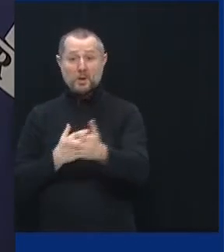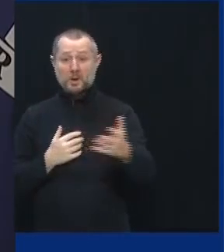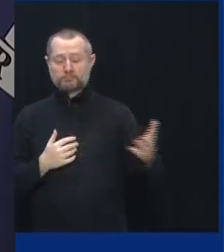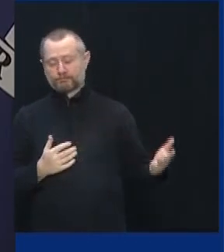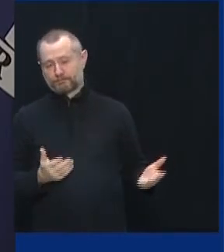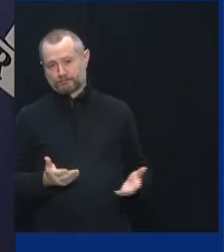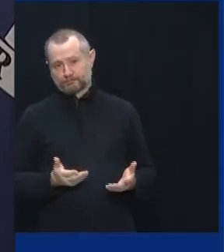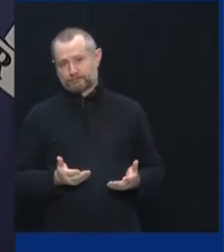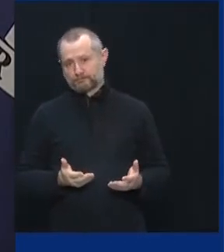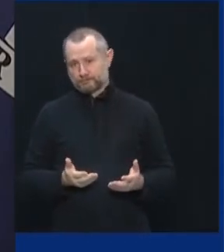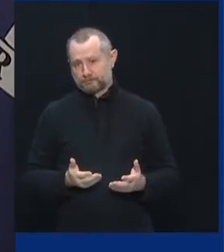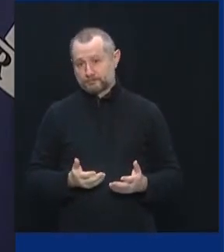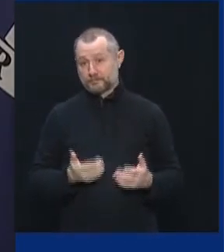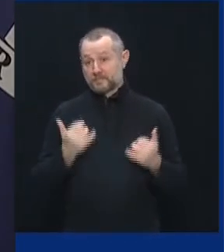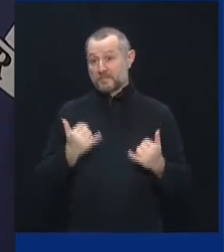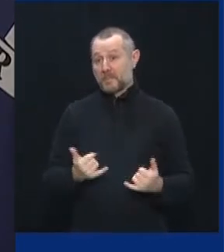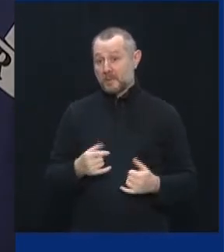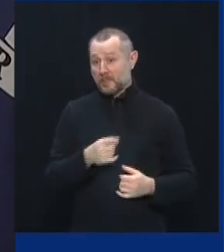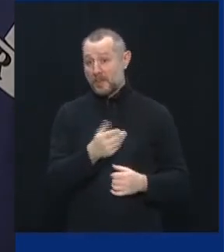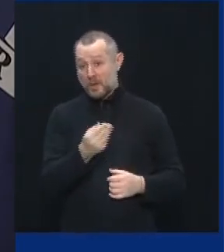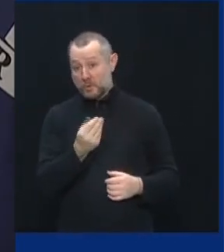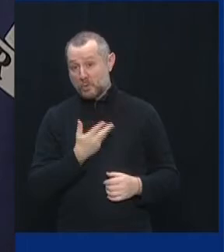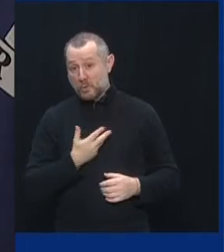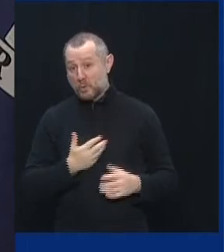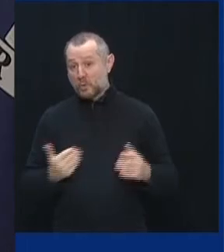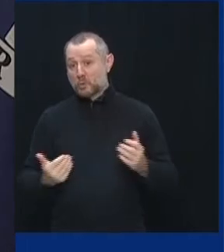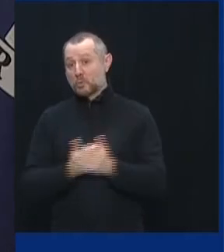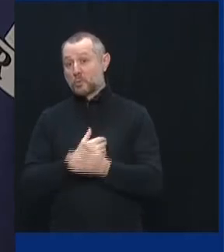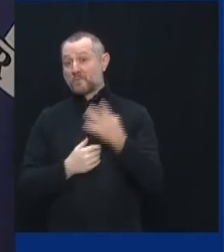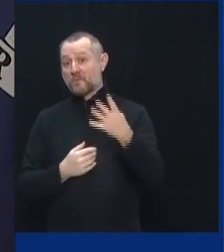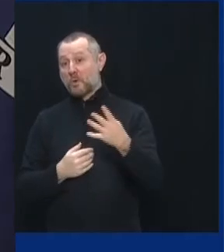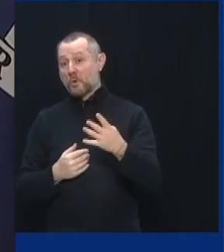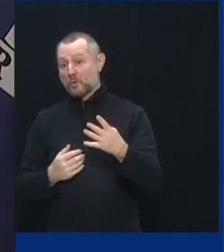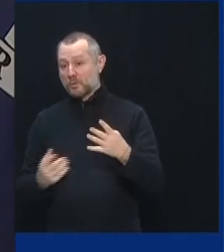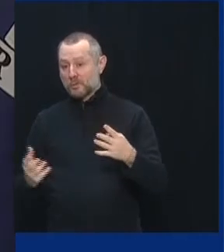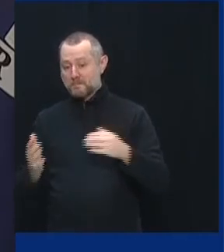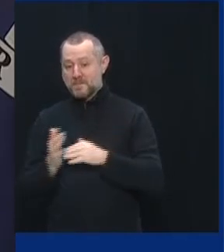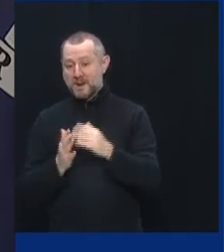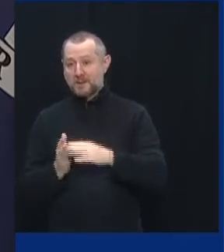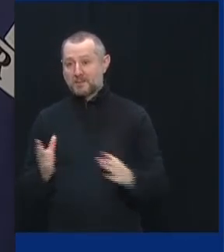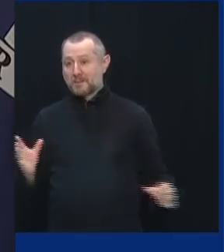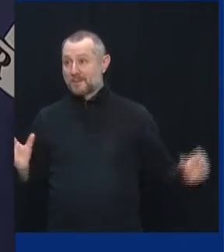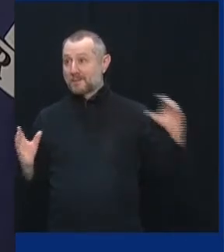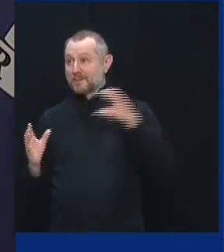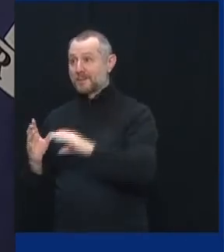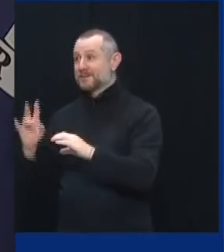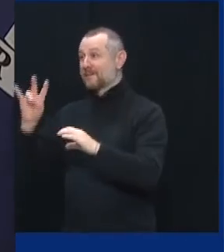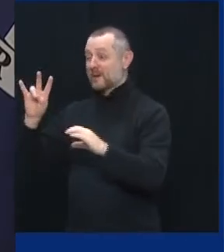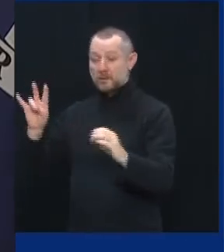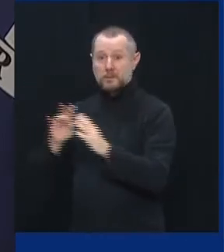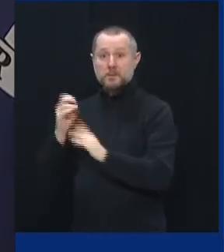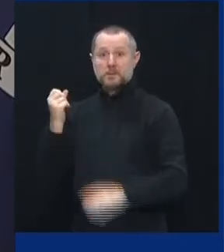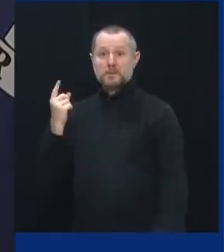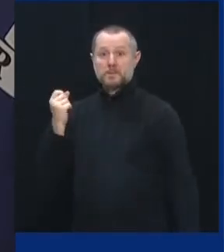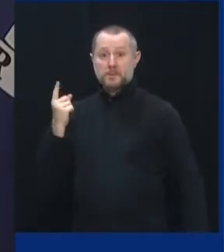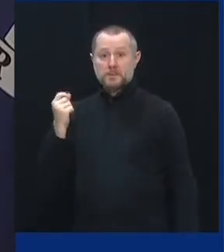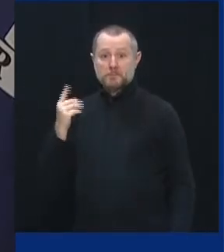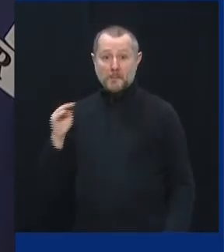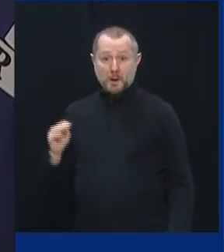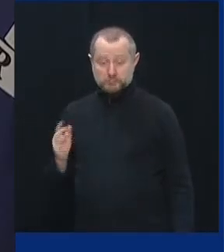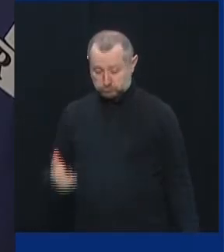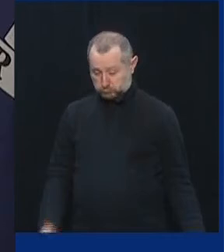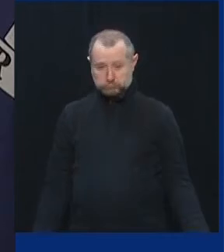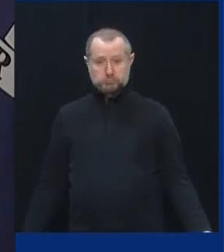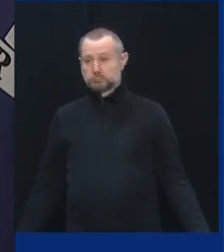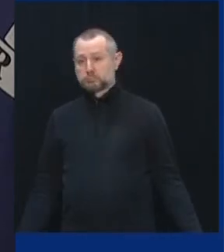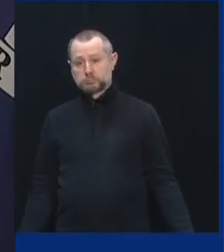To now say to 4 million people, okay, you're eligible too. But, you know, we're nowhere near being able to